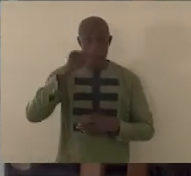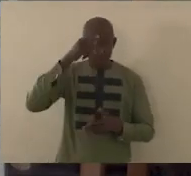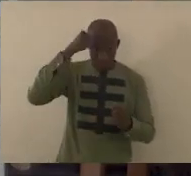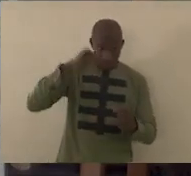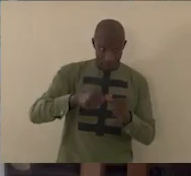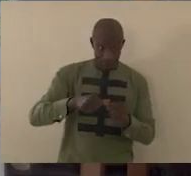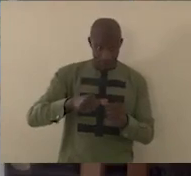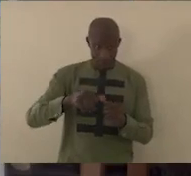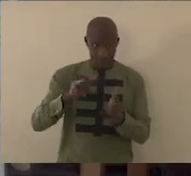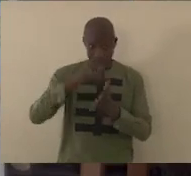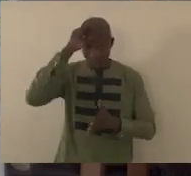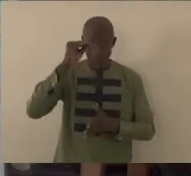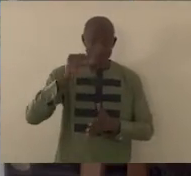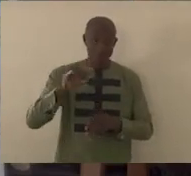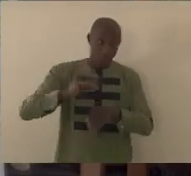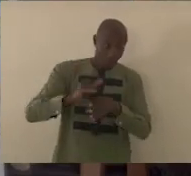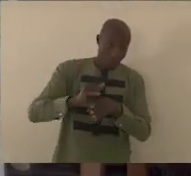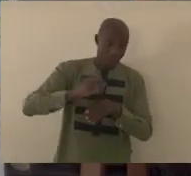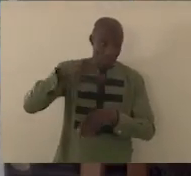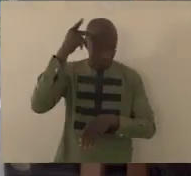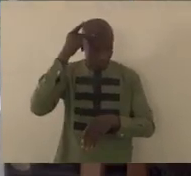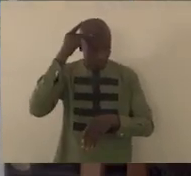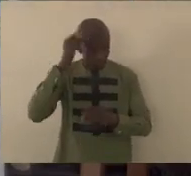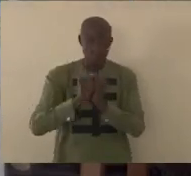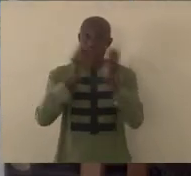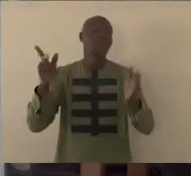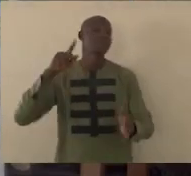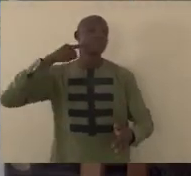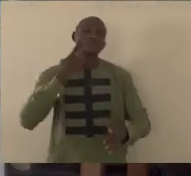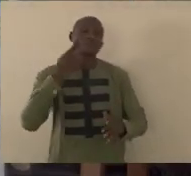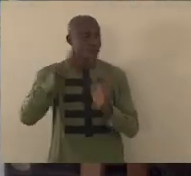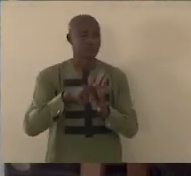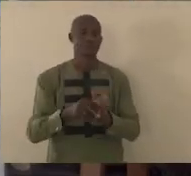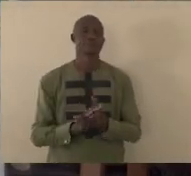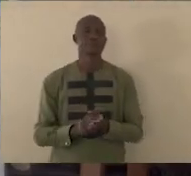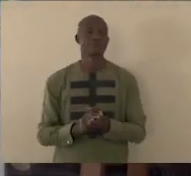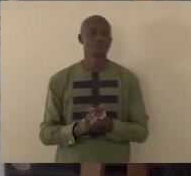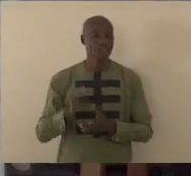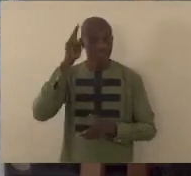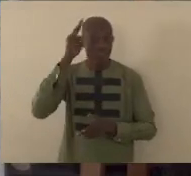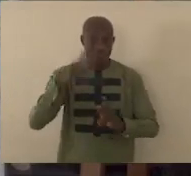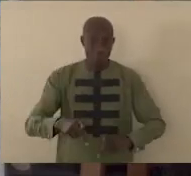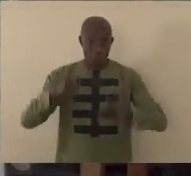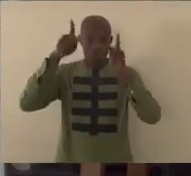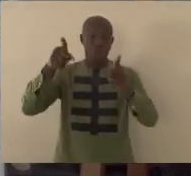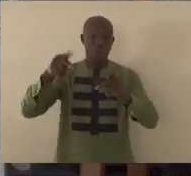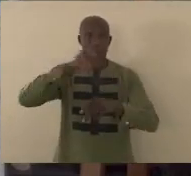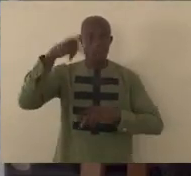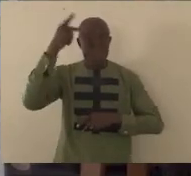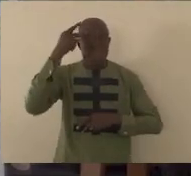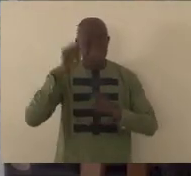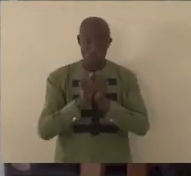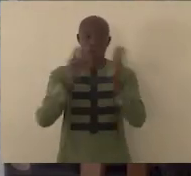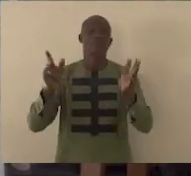practiced politics without bitterness? He was politics without bitterness. He promoted politics without